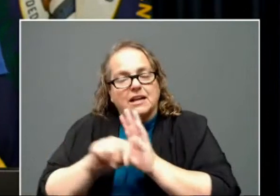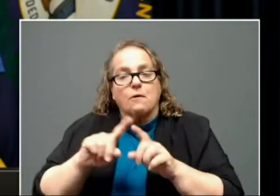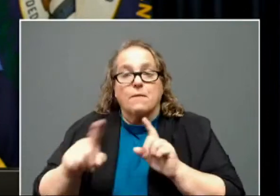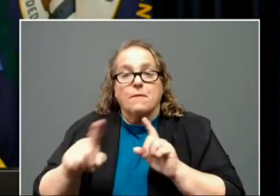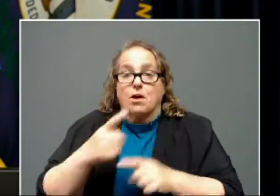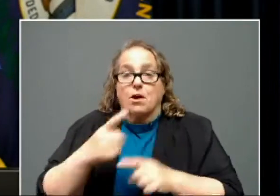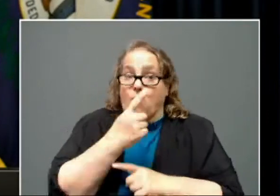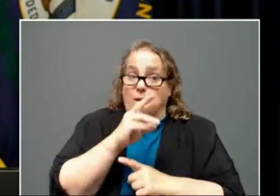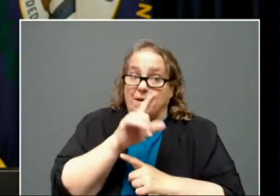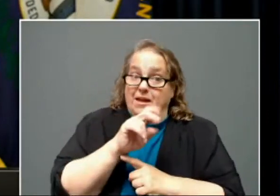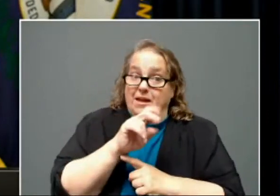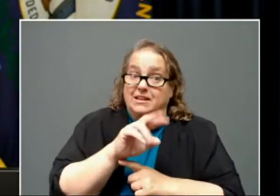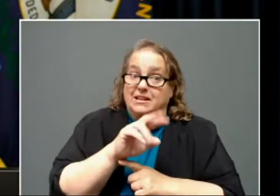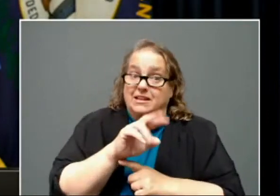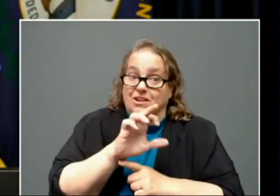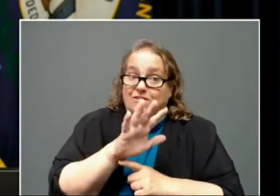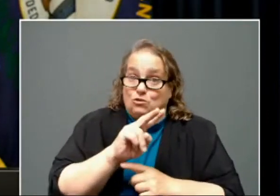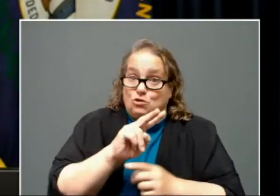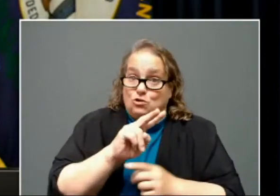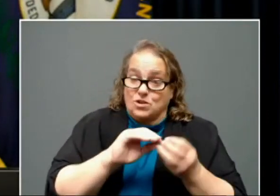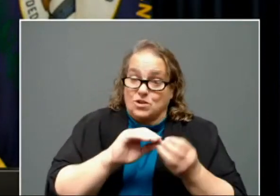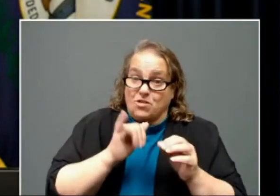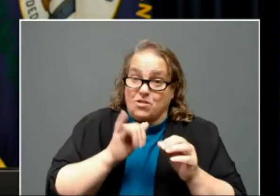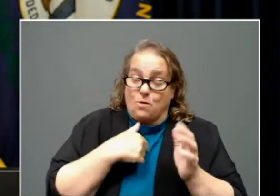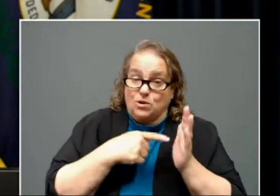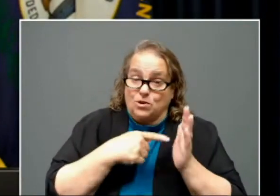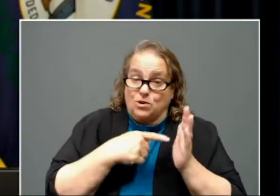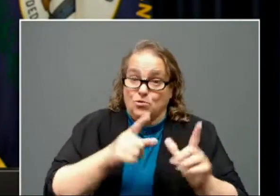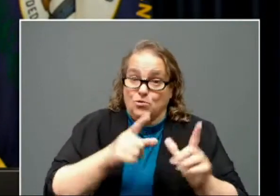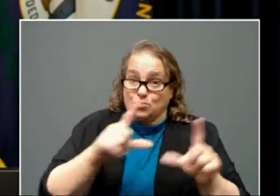1,833,652 number that we showed you on the table,